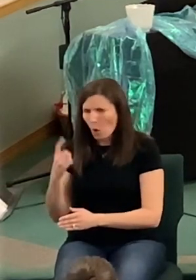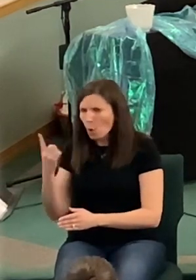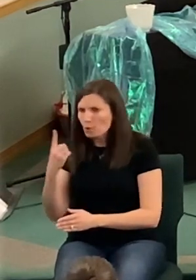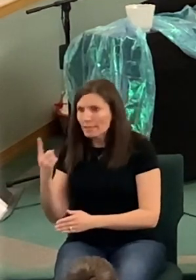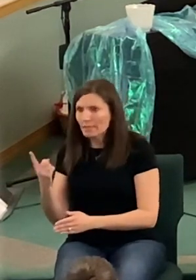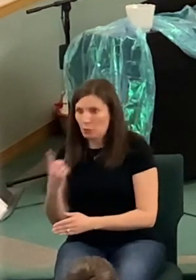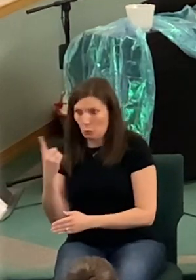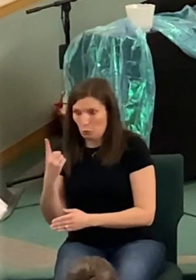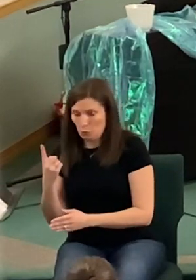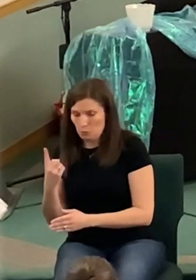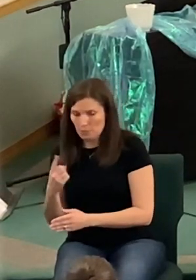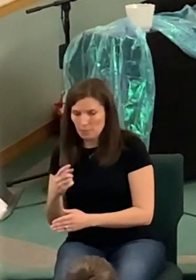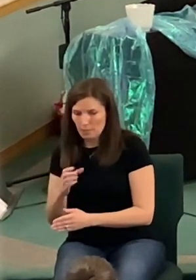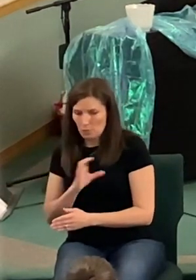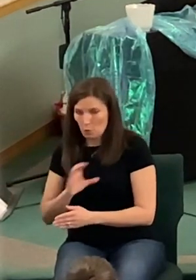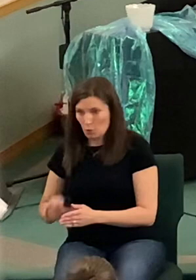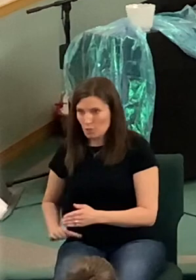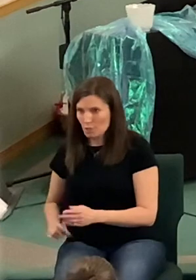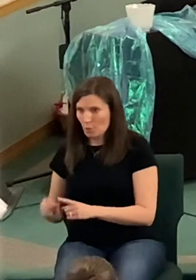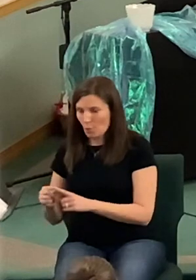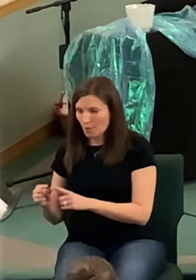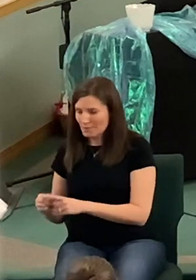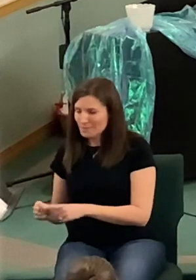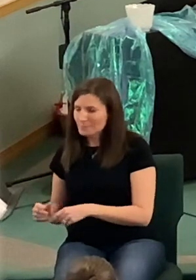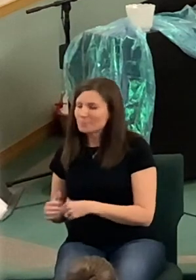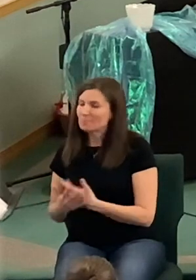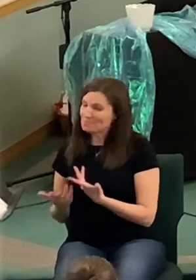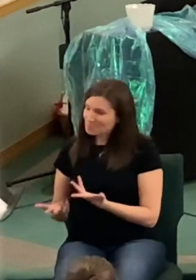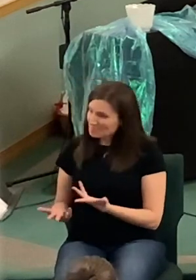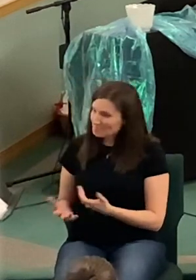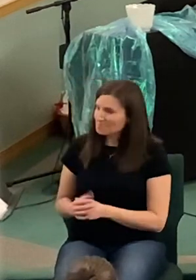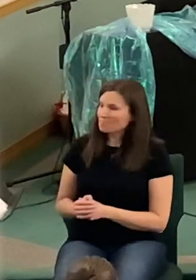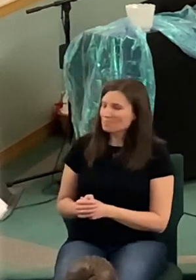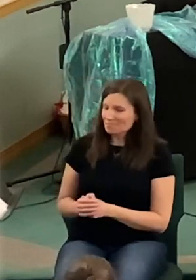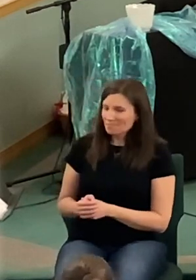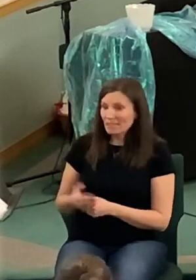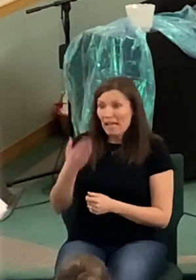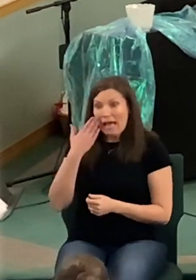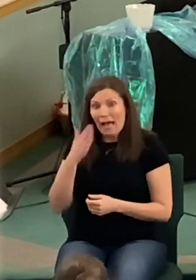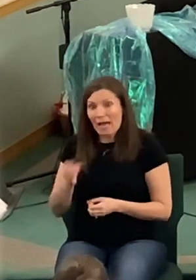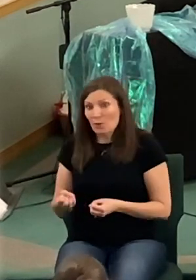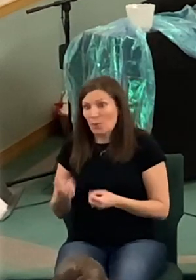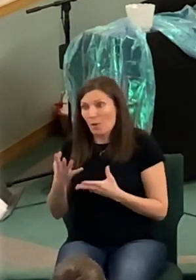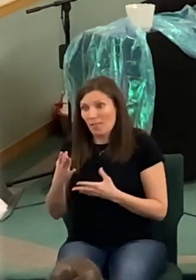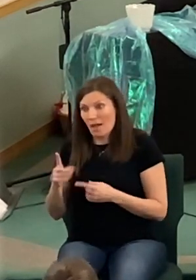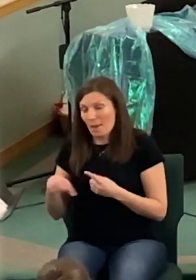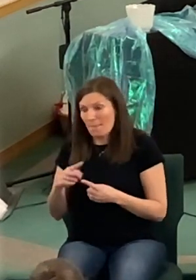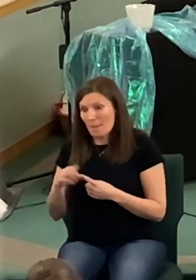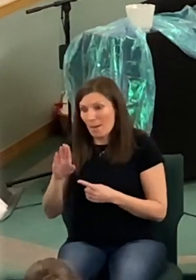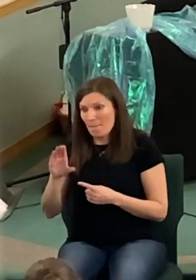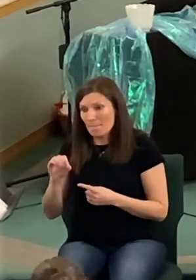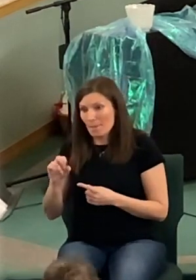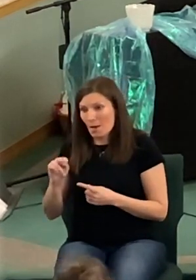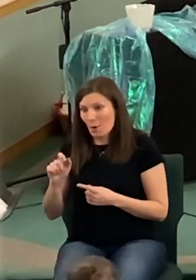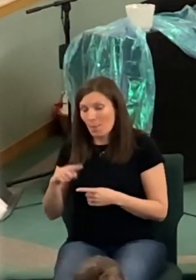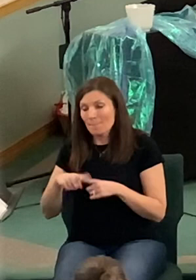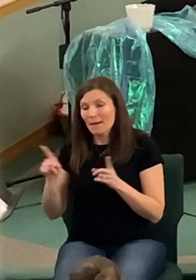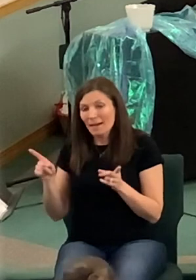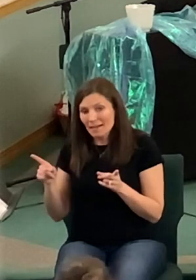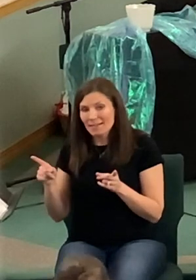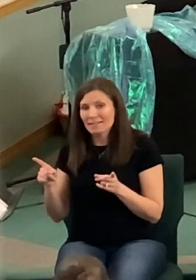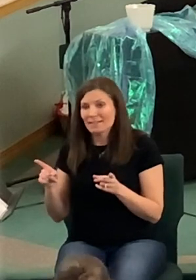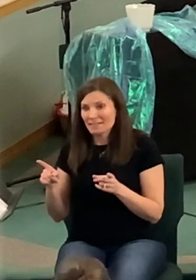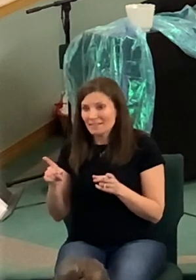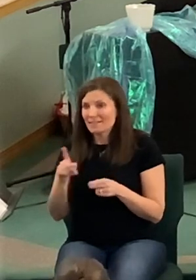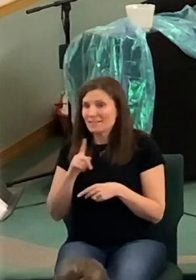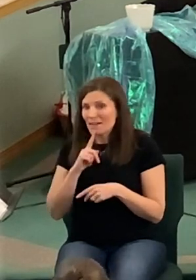lot about Bono, but if he survived a meeting with Billy Graham and still thinks he's a Christian, I'm sure we can be assured that